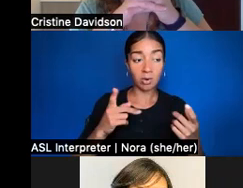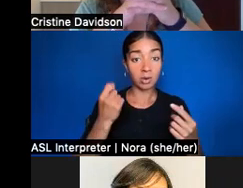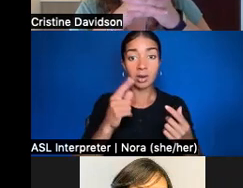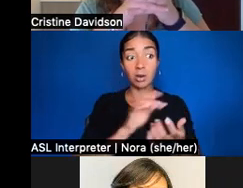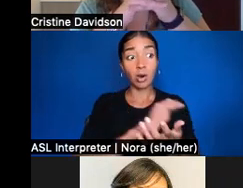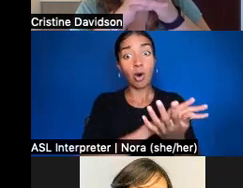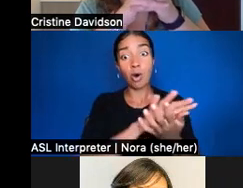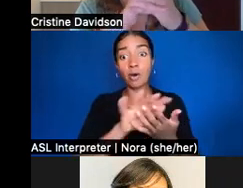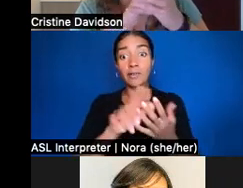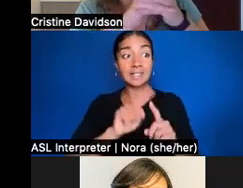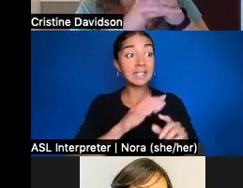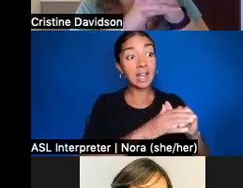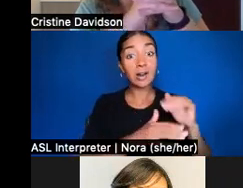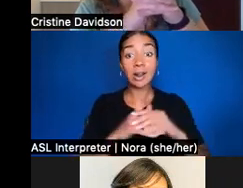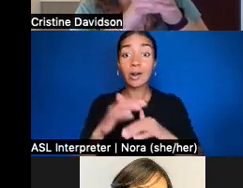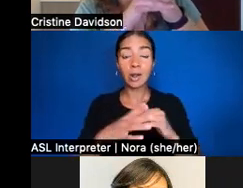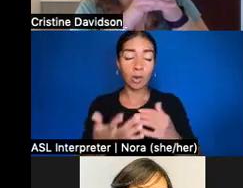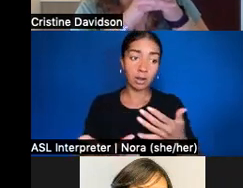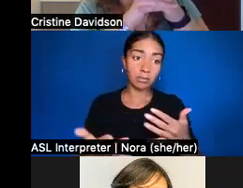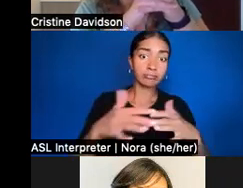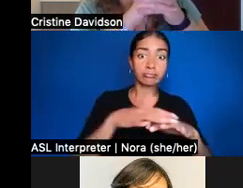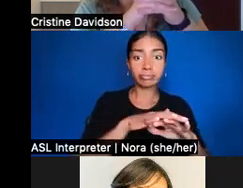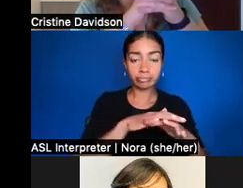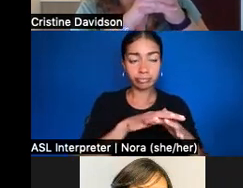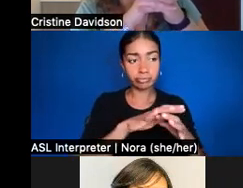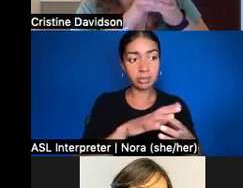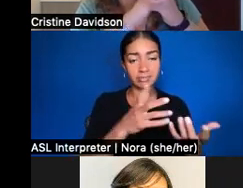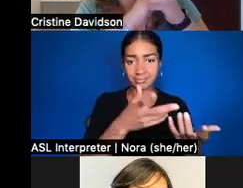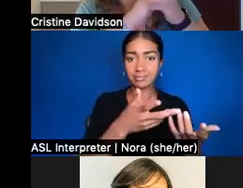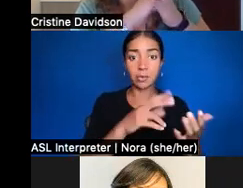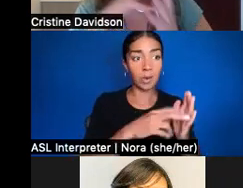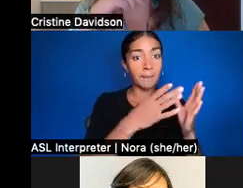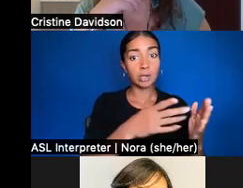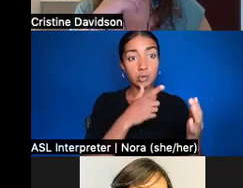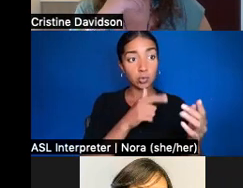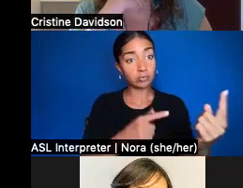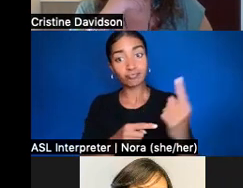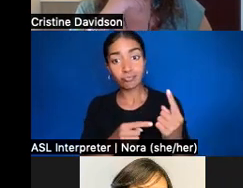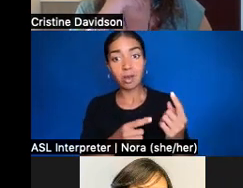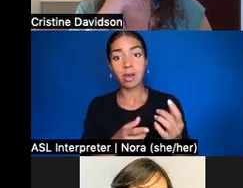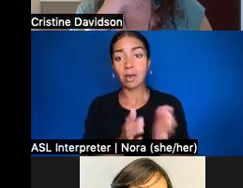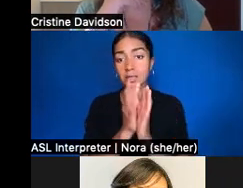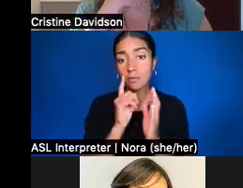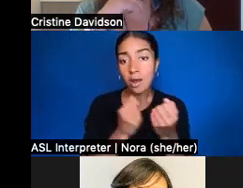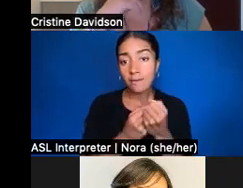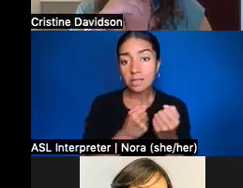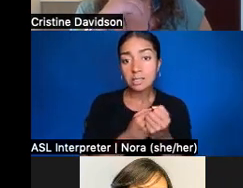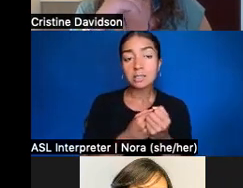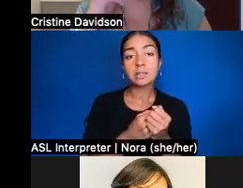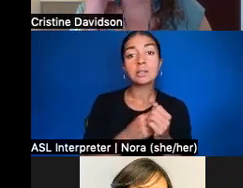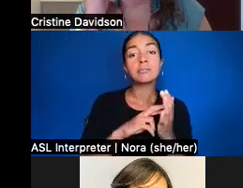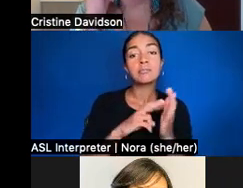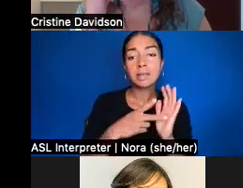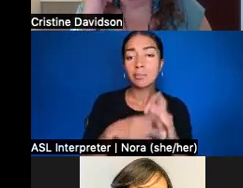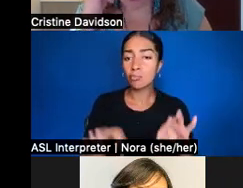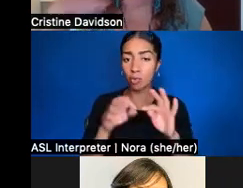intersect when somebody's coming for accessing advocacy, right? So making sure we're being careful